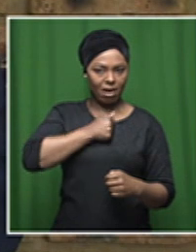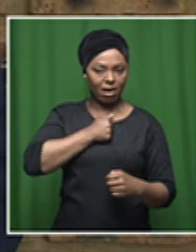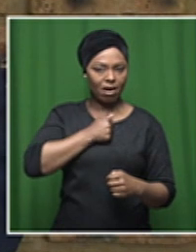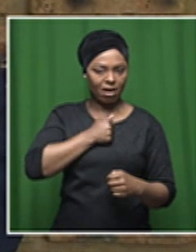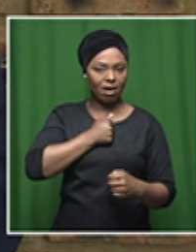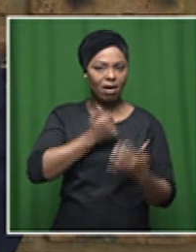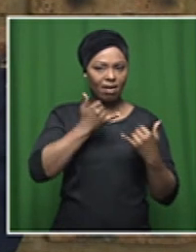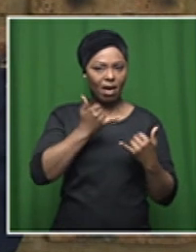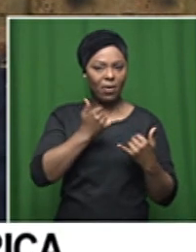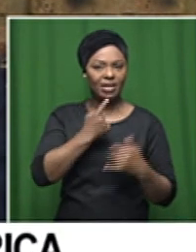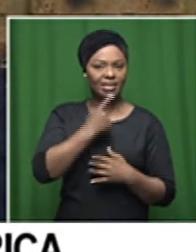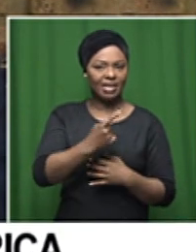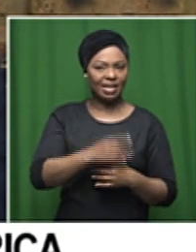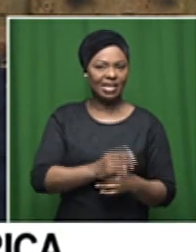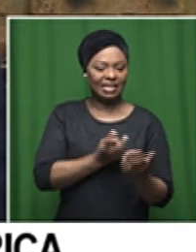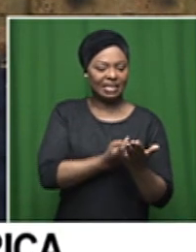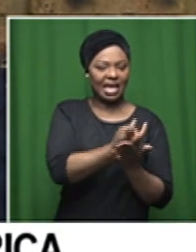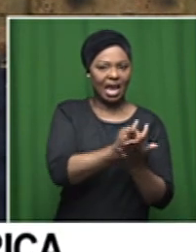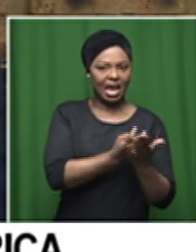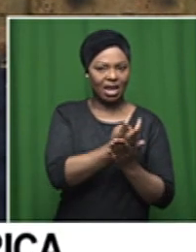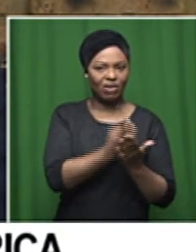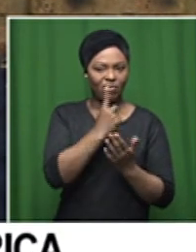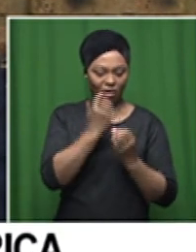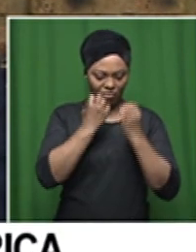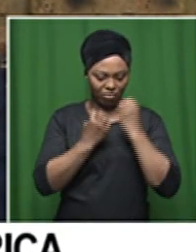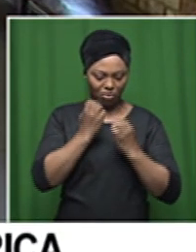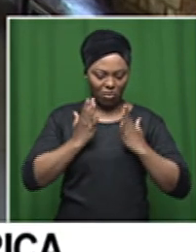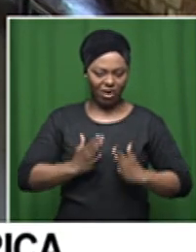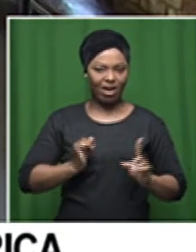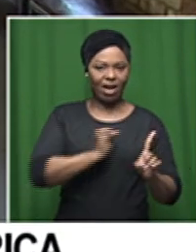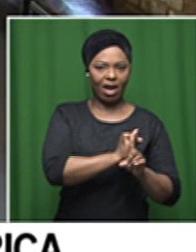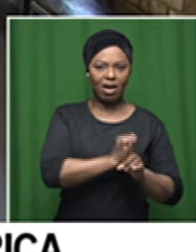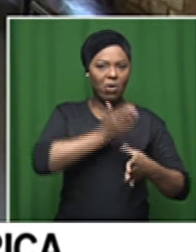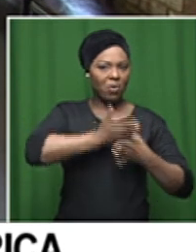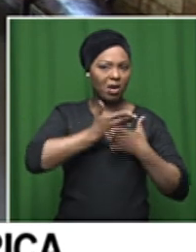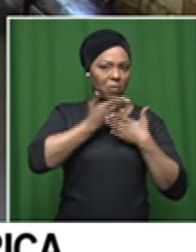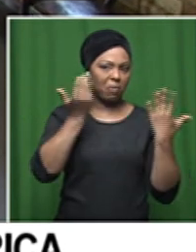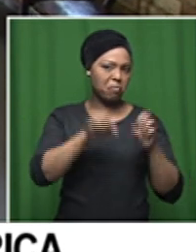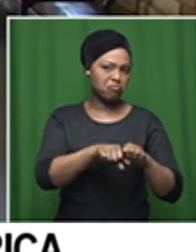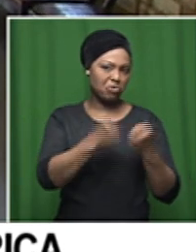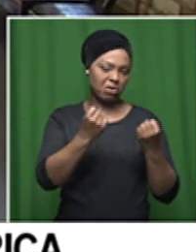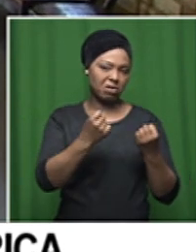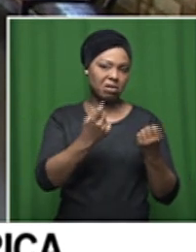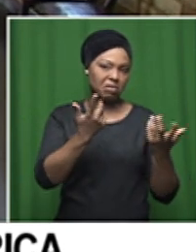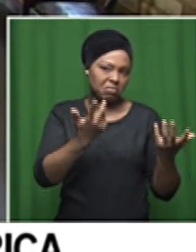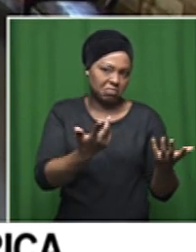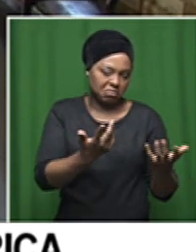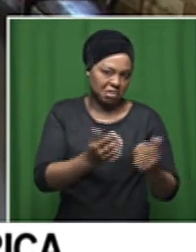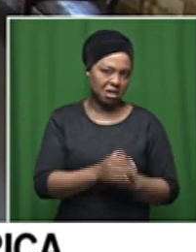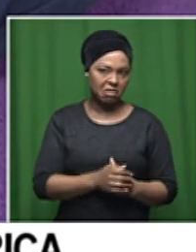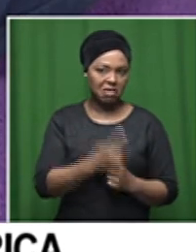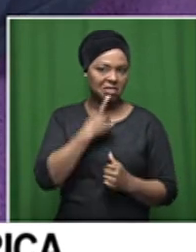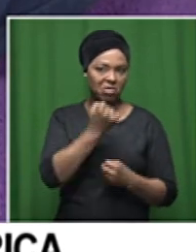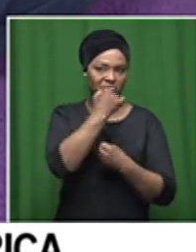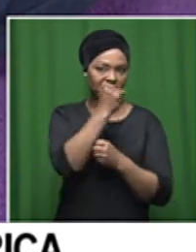that the scan is not working. So we were supposed to be called and told that the machine is